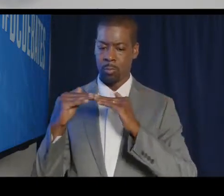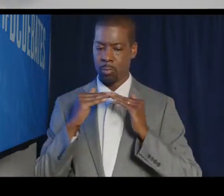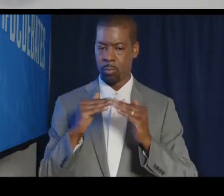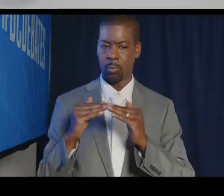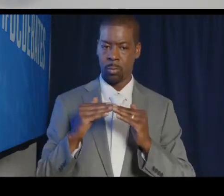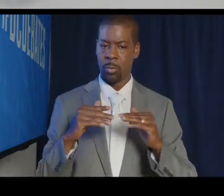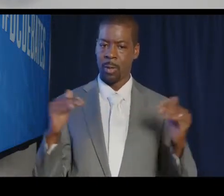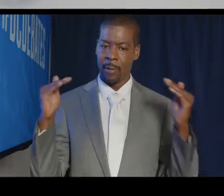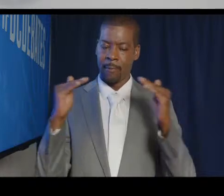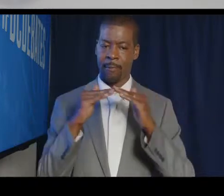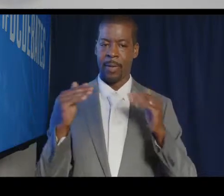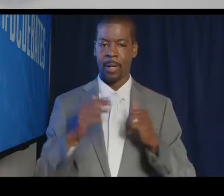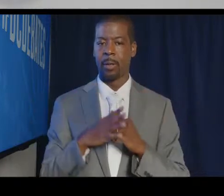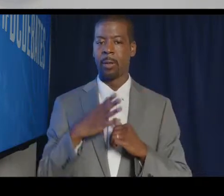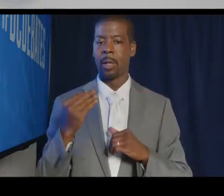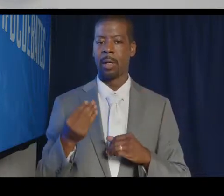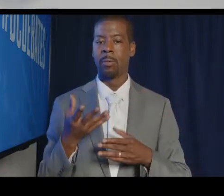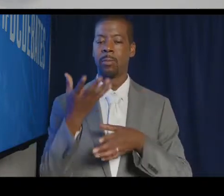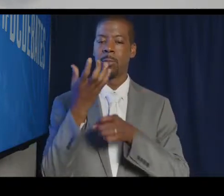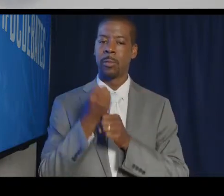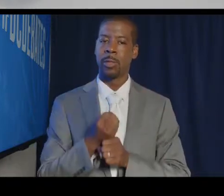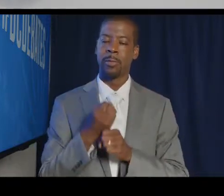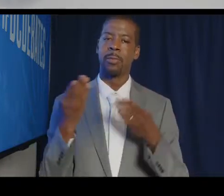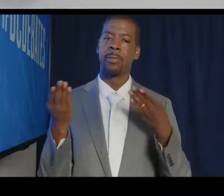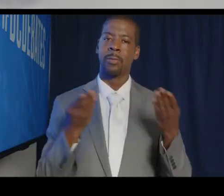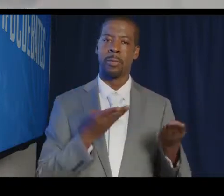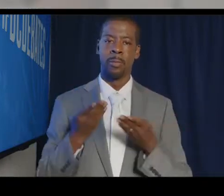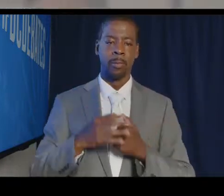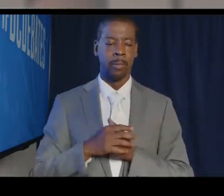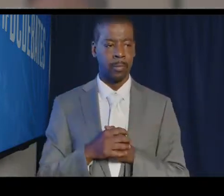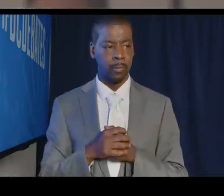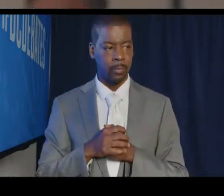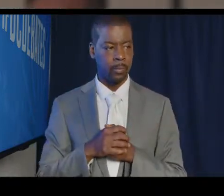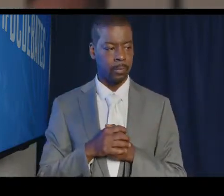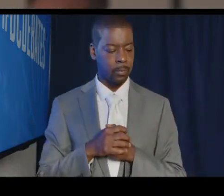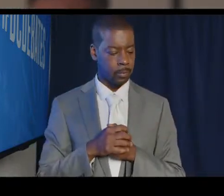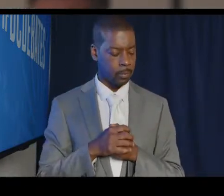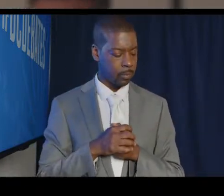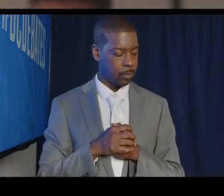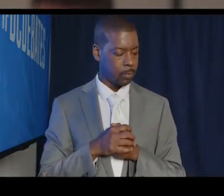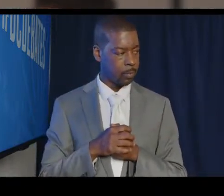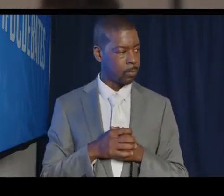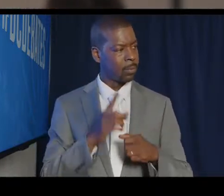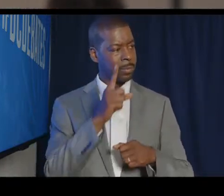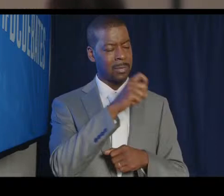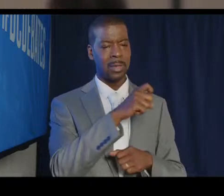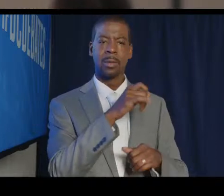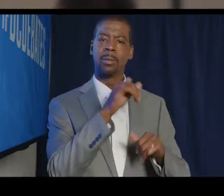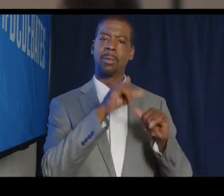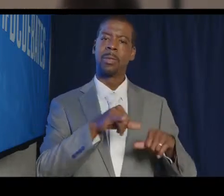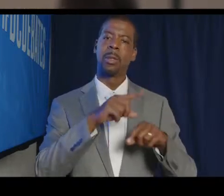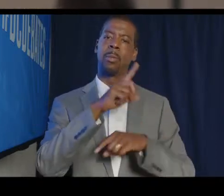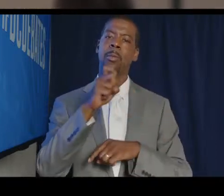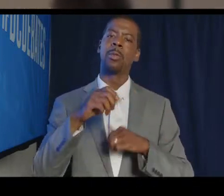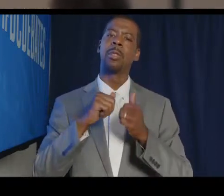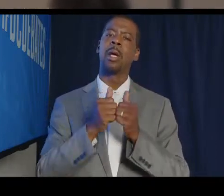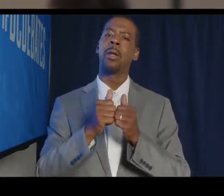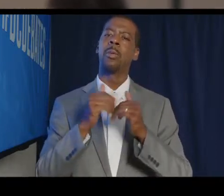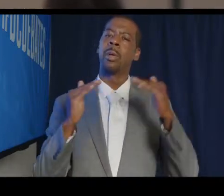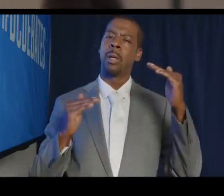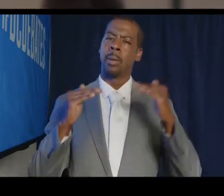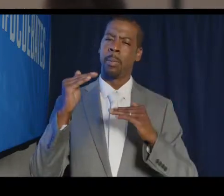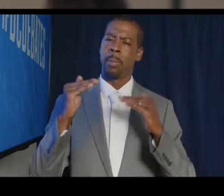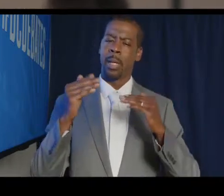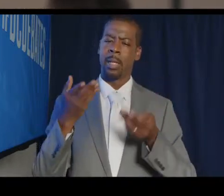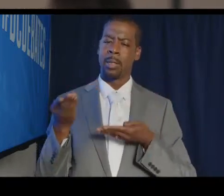getting served with the services and the programs that they need. Thank you. Thank you. Councilmember White, how do we balance the high demand for social services in the